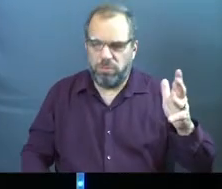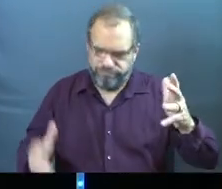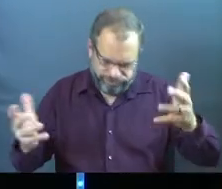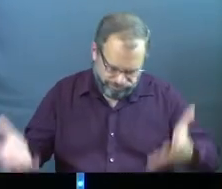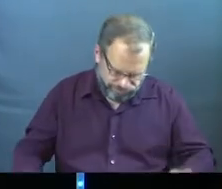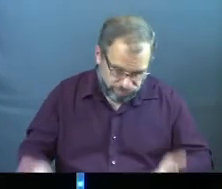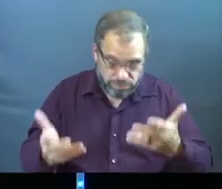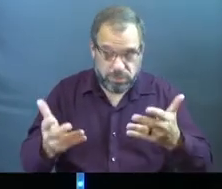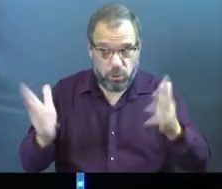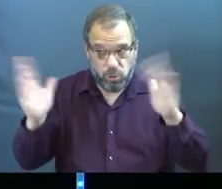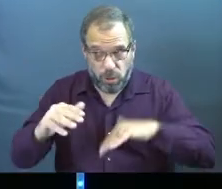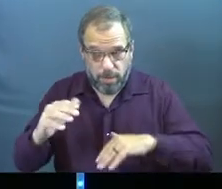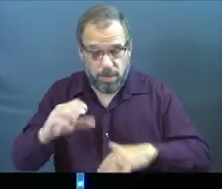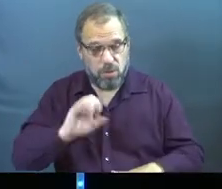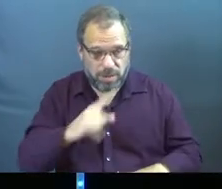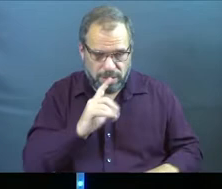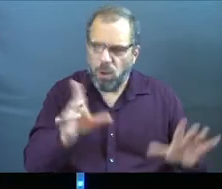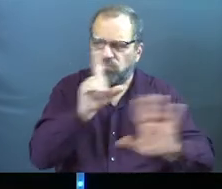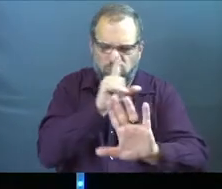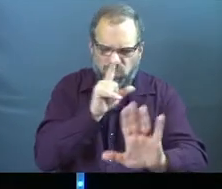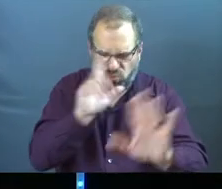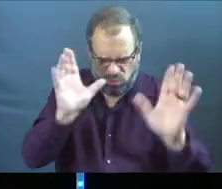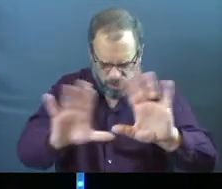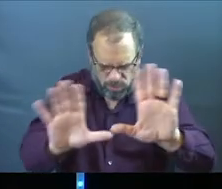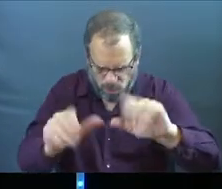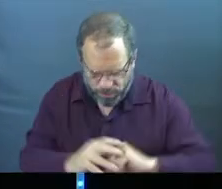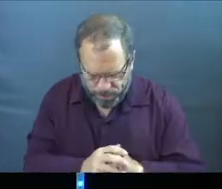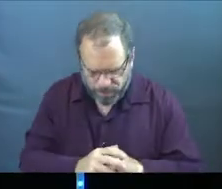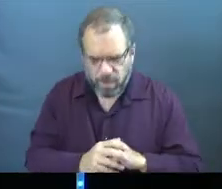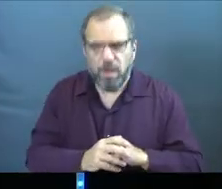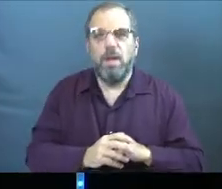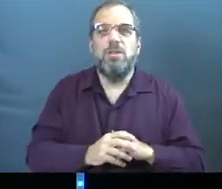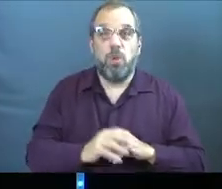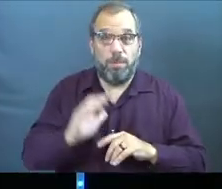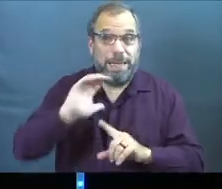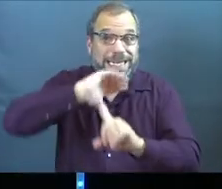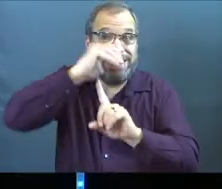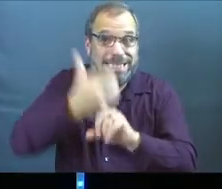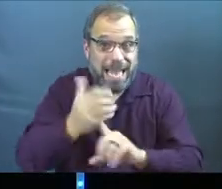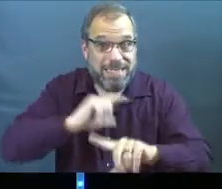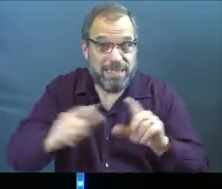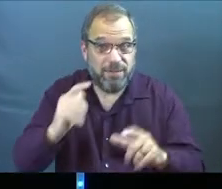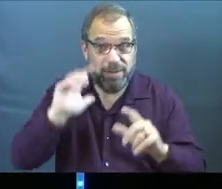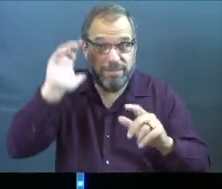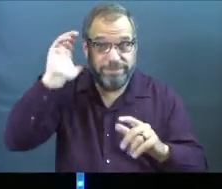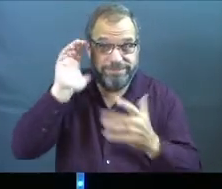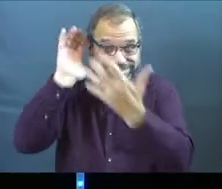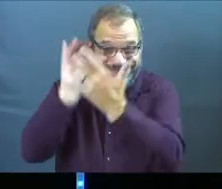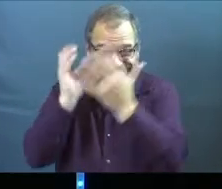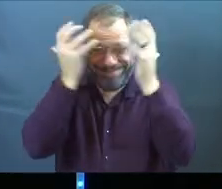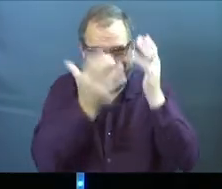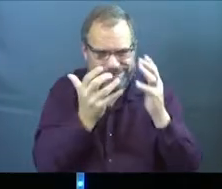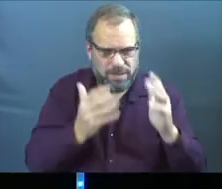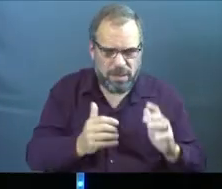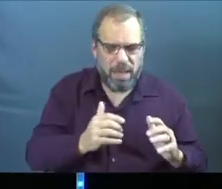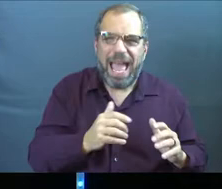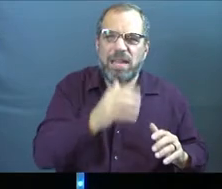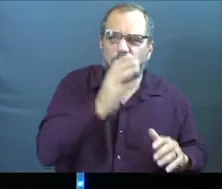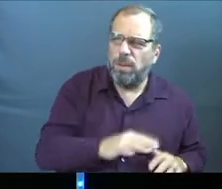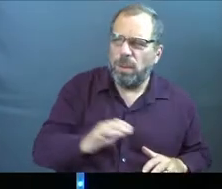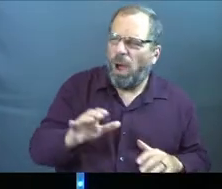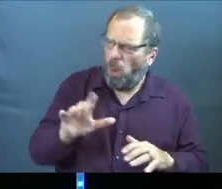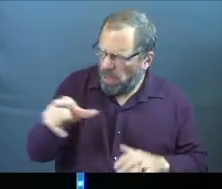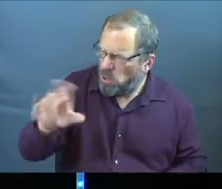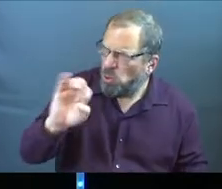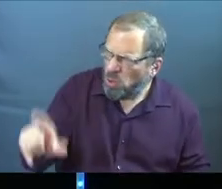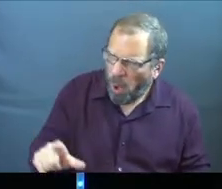She's like, you know, I could get in trouble because Saul said no. He's like, don't worry, you won't get in trouble. He's disguised, all this kind of stuff. Brings up Samuel. The girl's like, wait, you're Saul. And he's like, it's